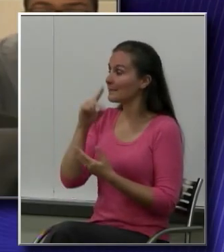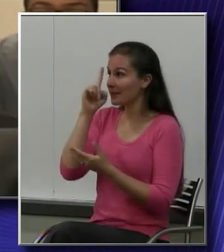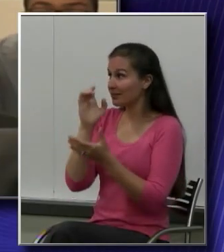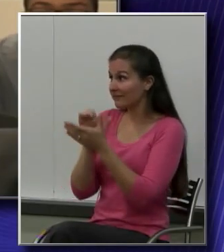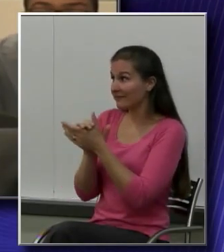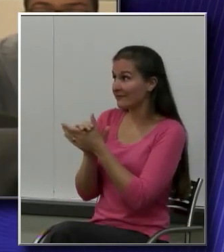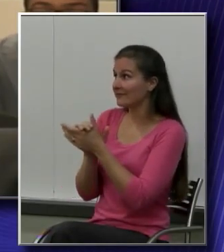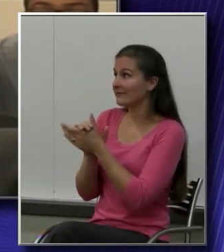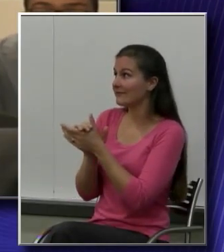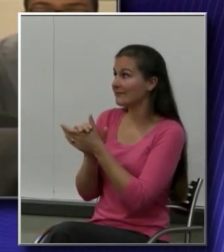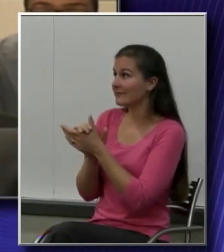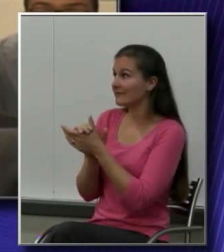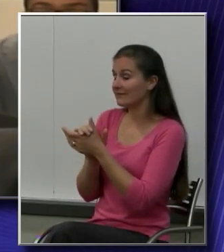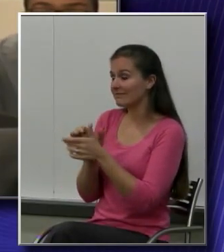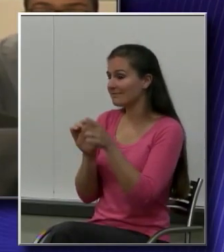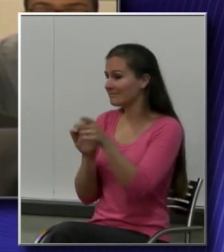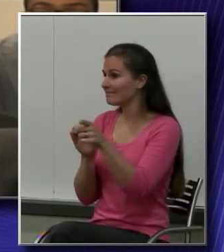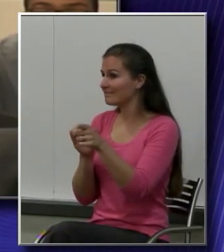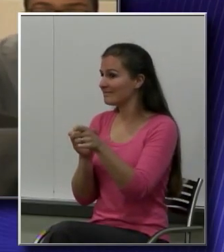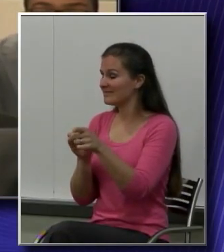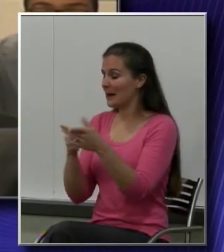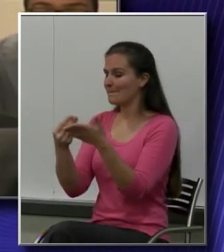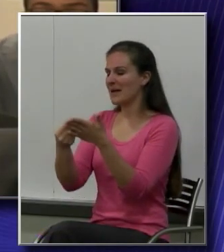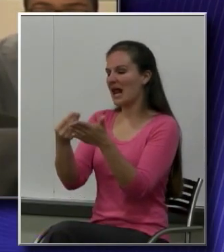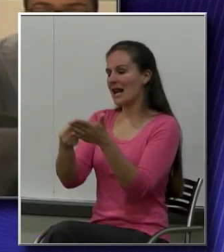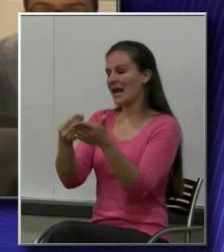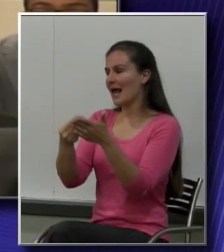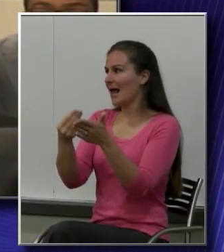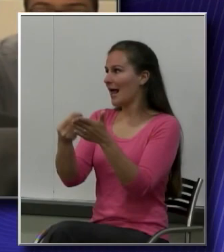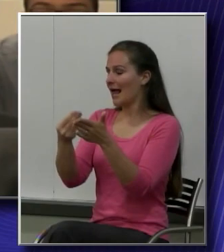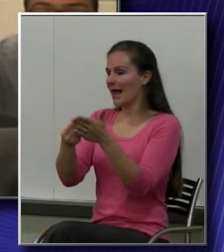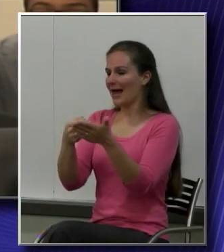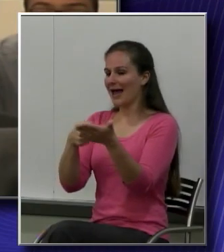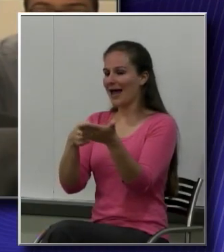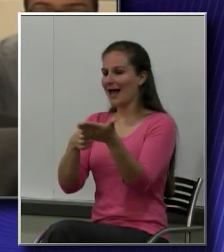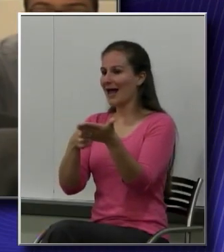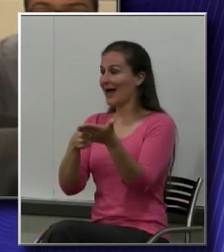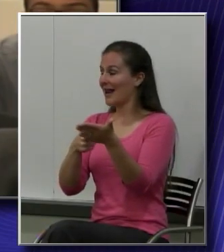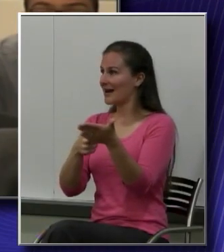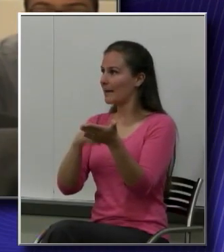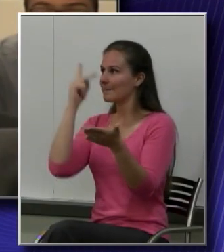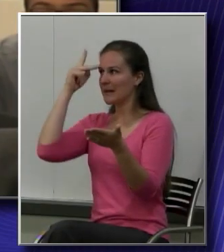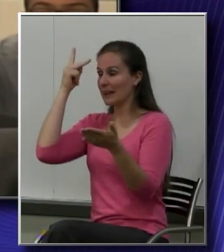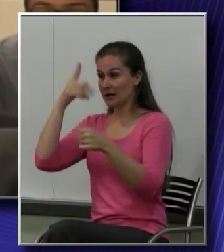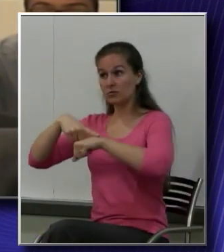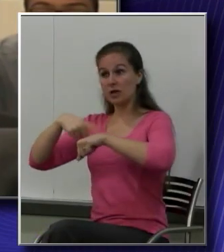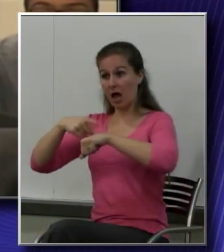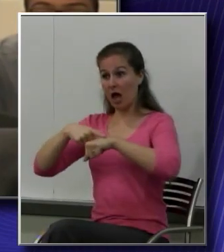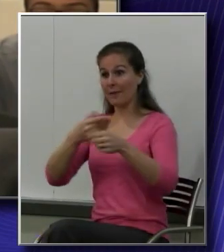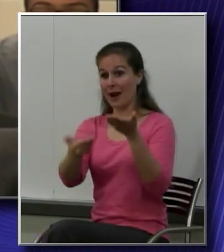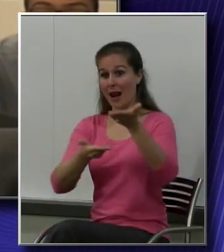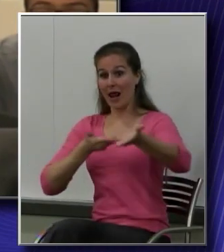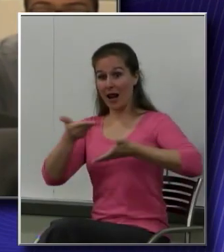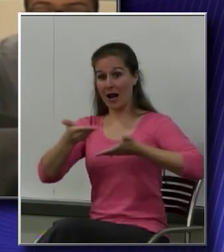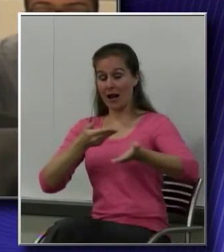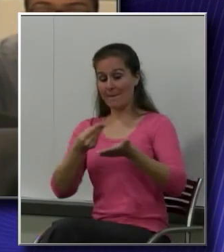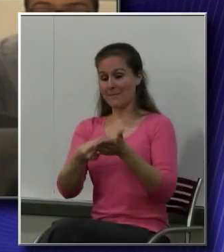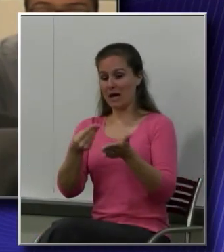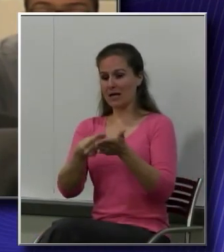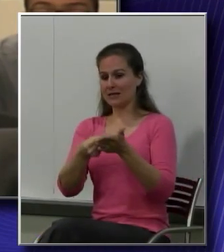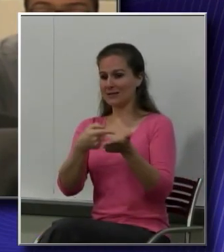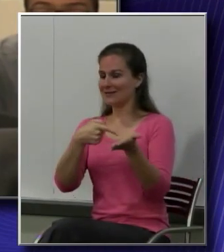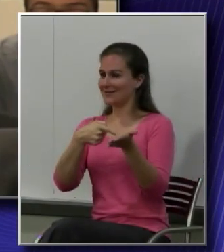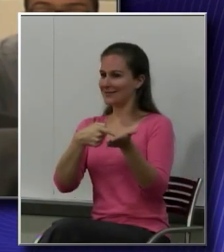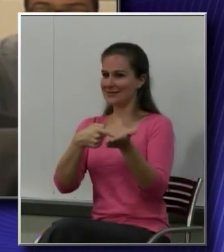belief that that big dollar sign that comes in here during the political time, that's not going to sustain